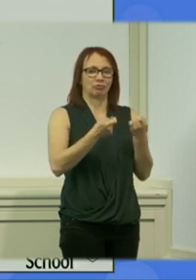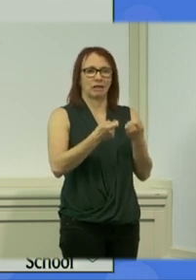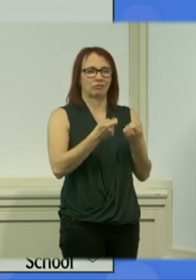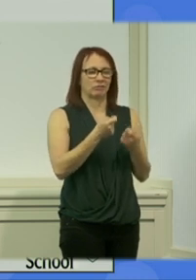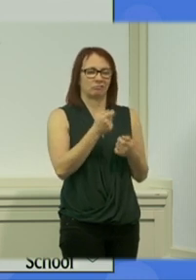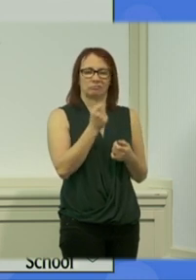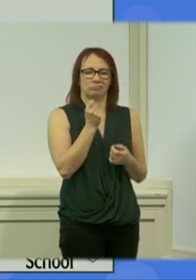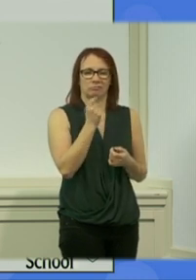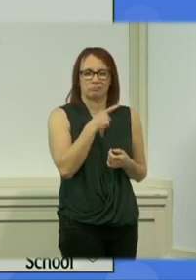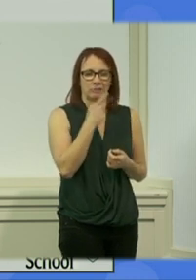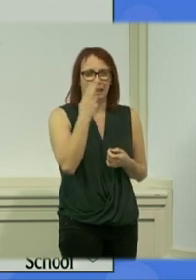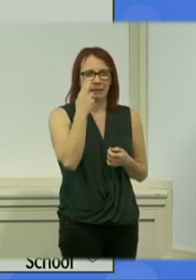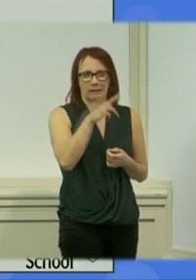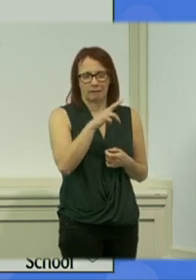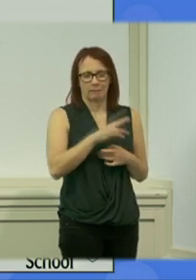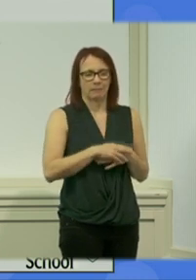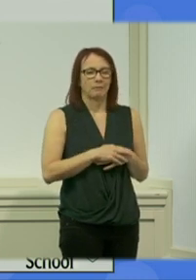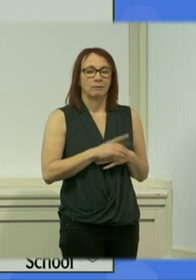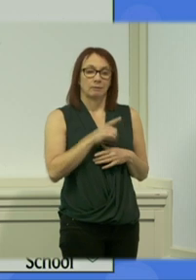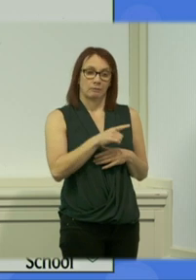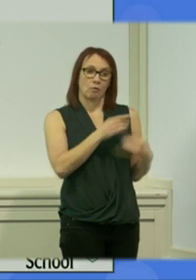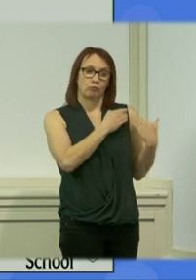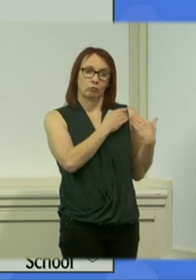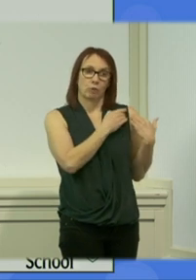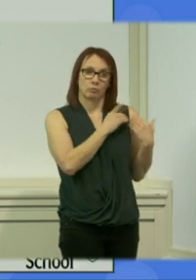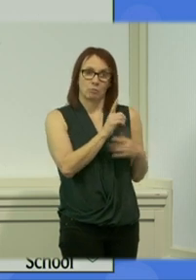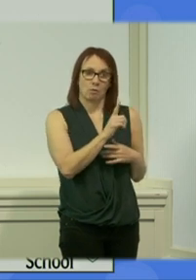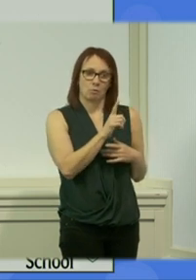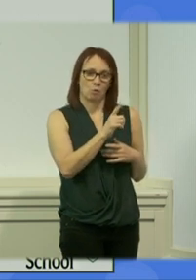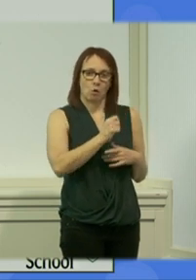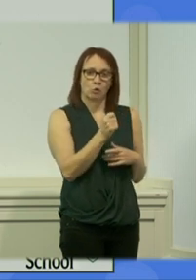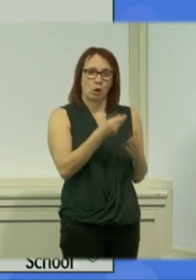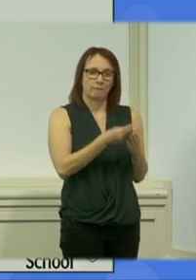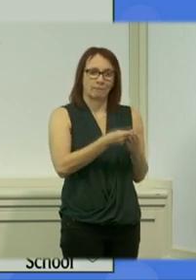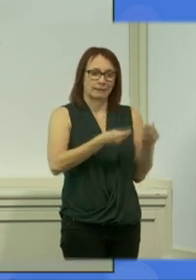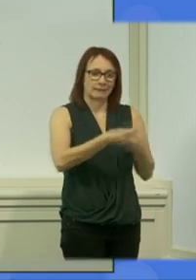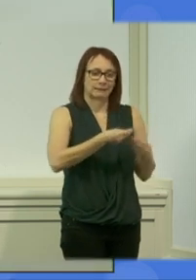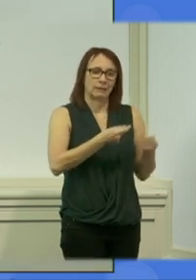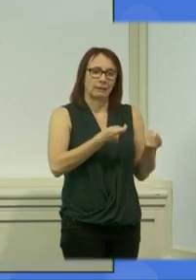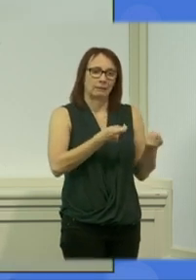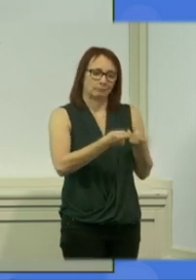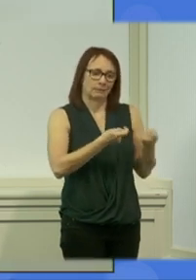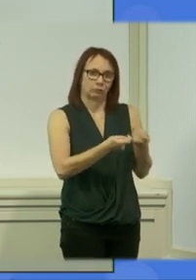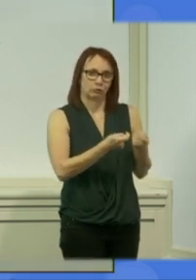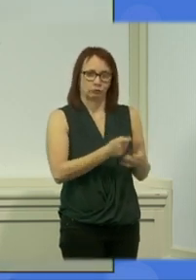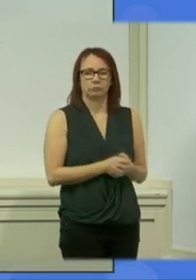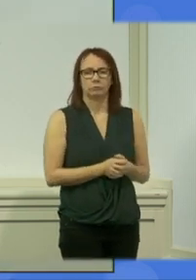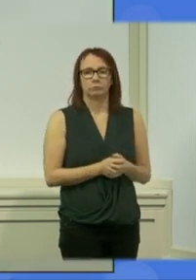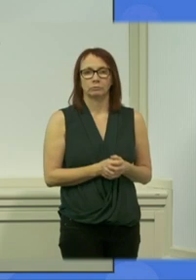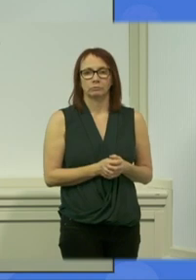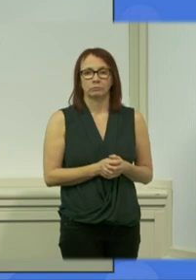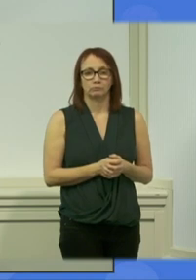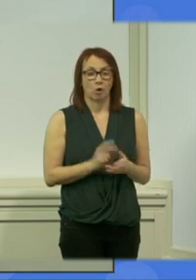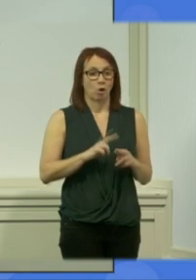the tongue, but they're responsible for managing Scotland's finances. So as Fraser has said,